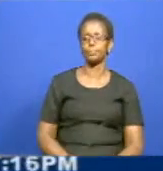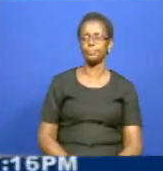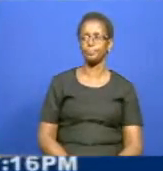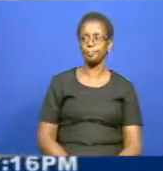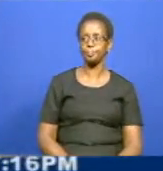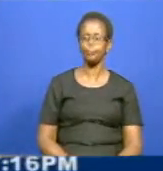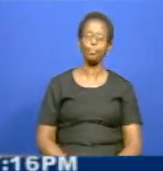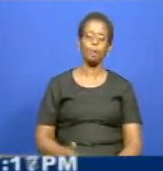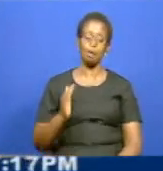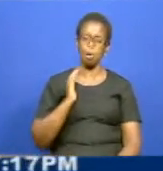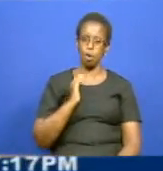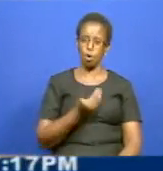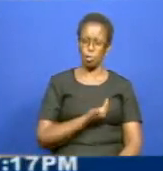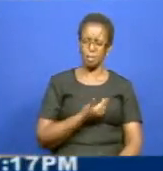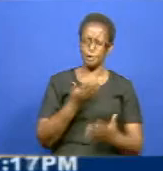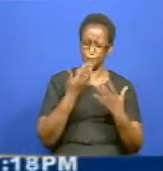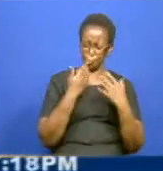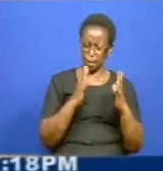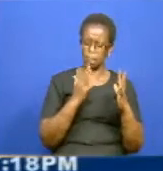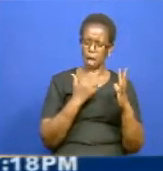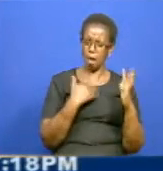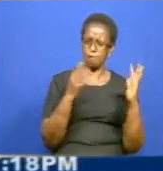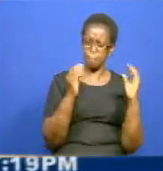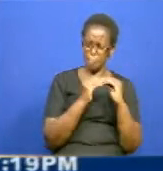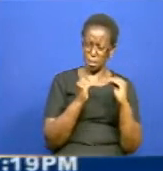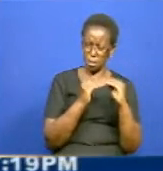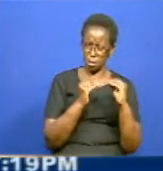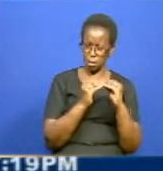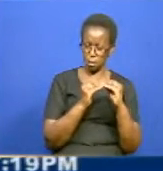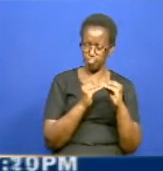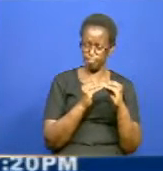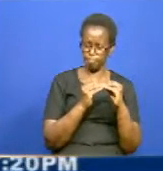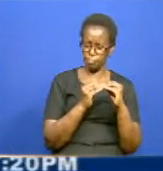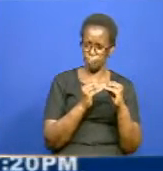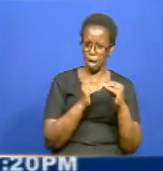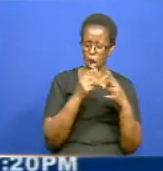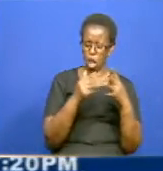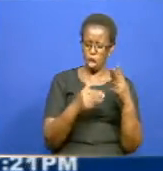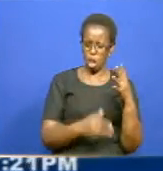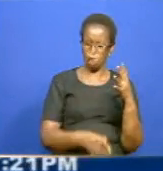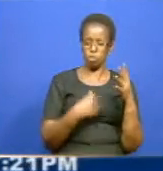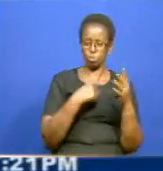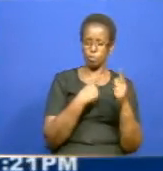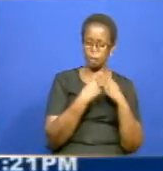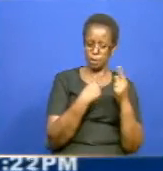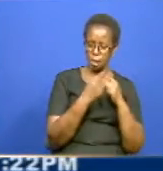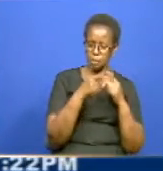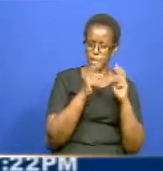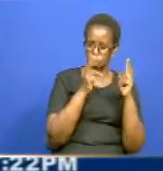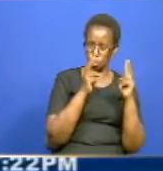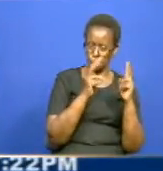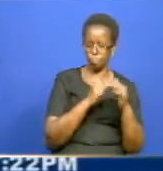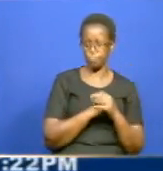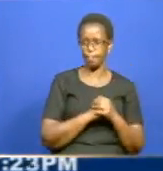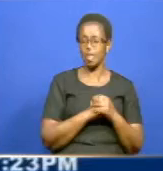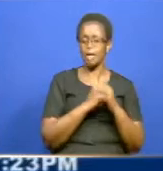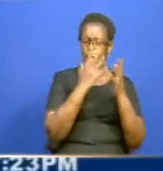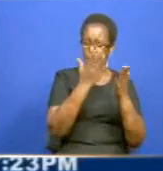did hold several sittings, Mr. Speaker, to consider this matter, invited